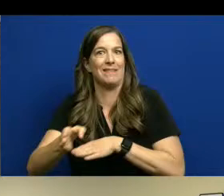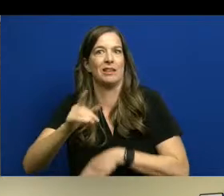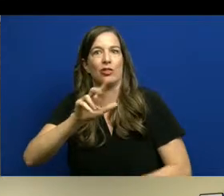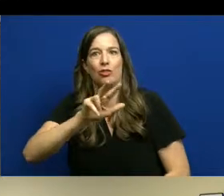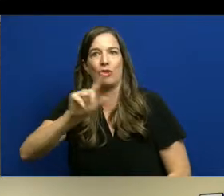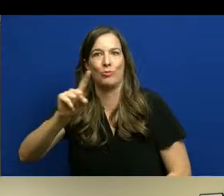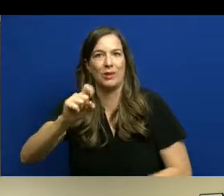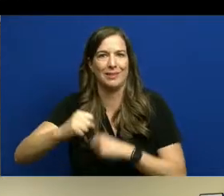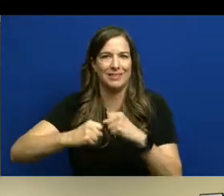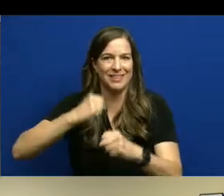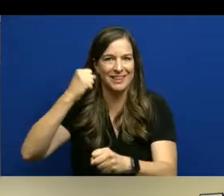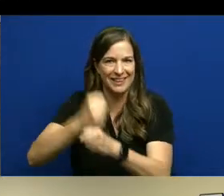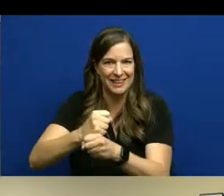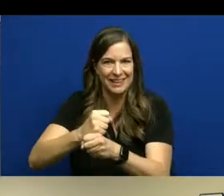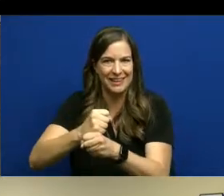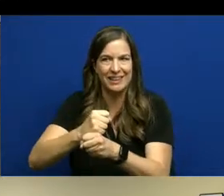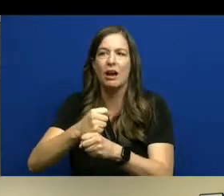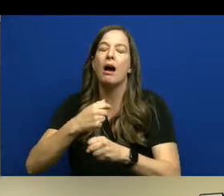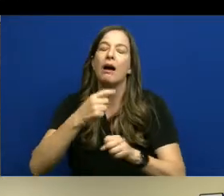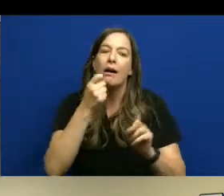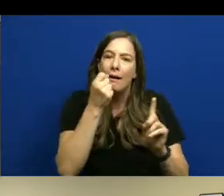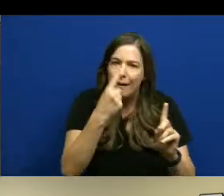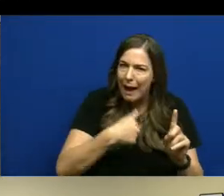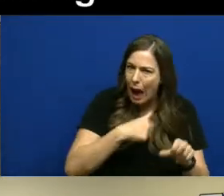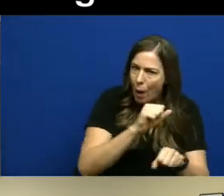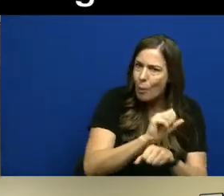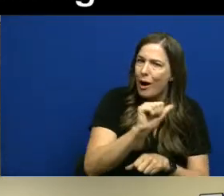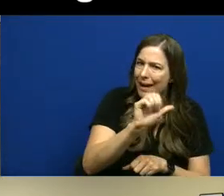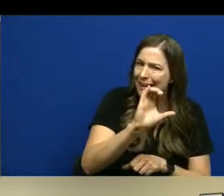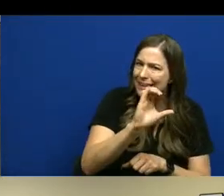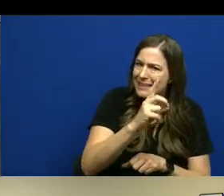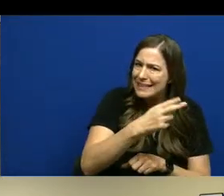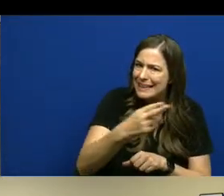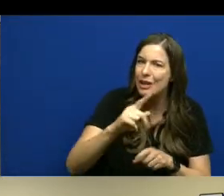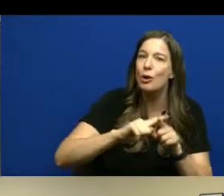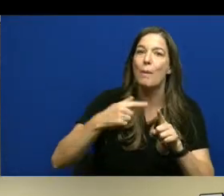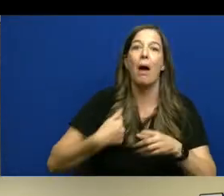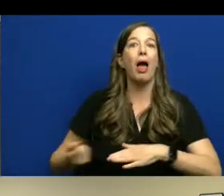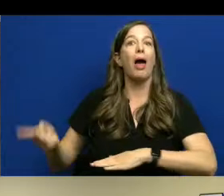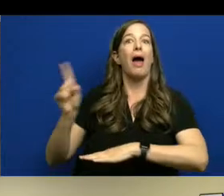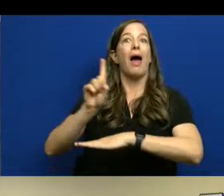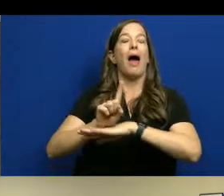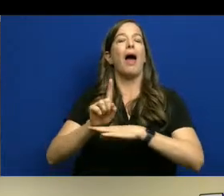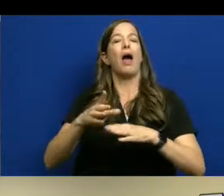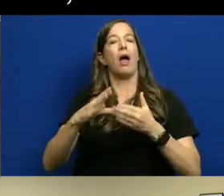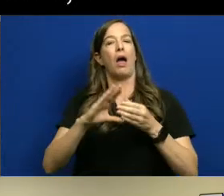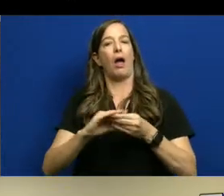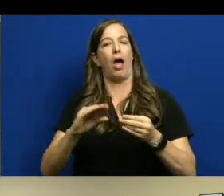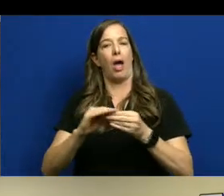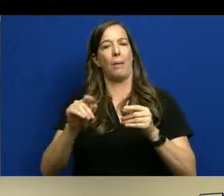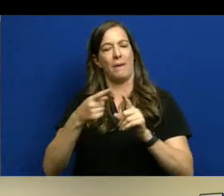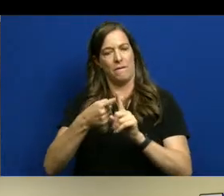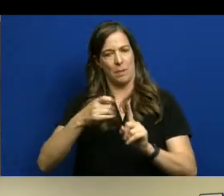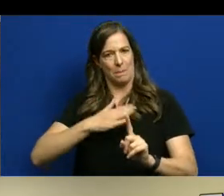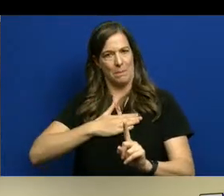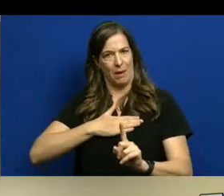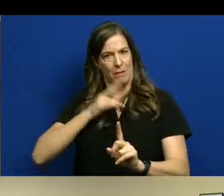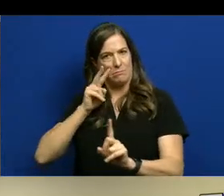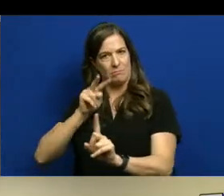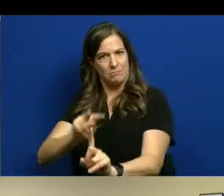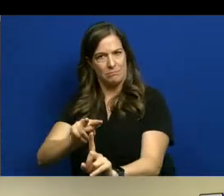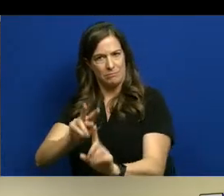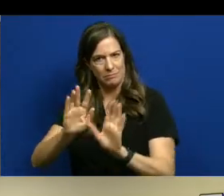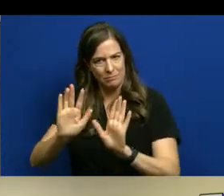also work for ACDHH, but these comments are my own. I've given this question about the